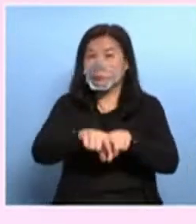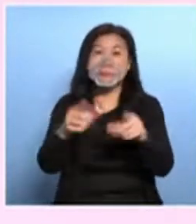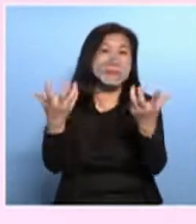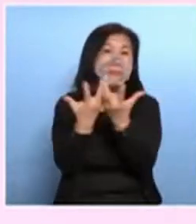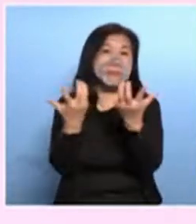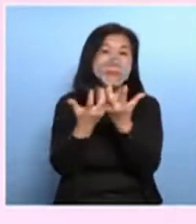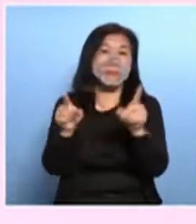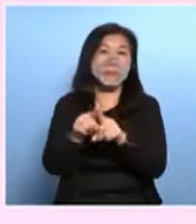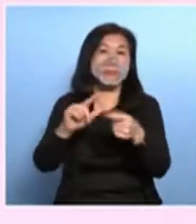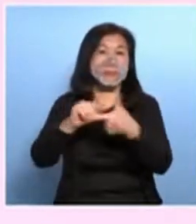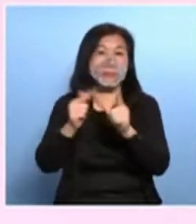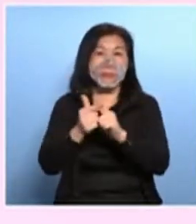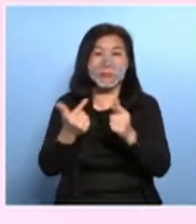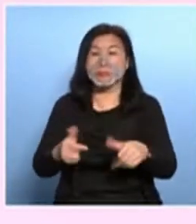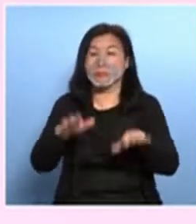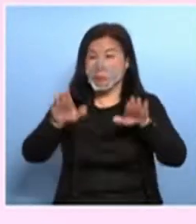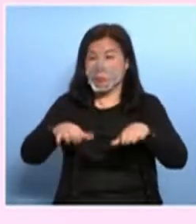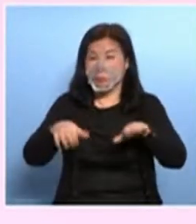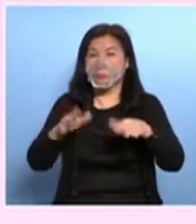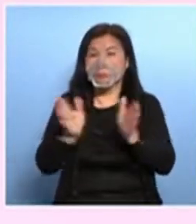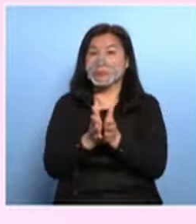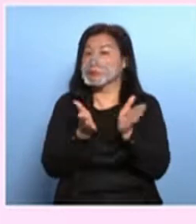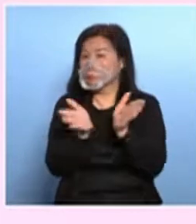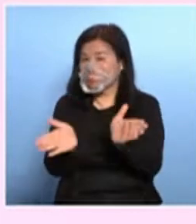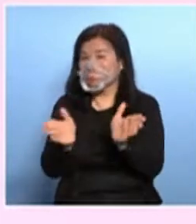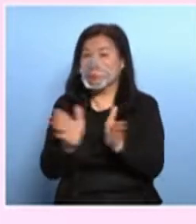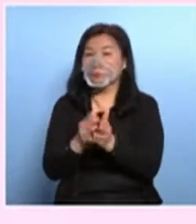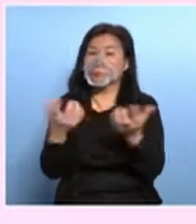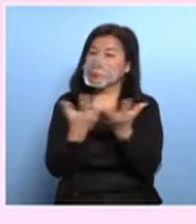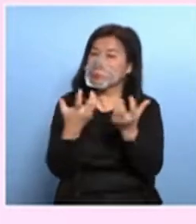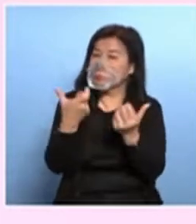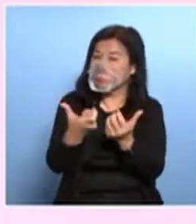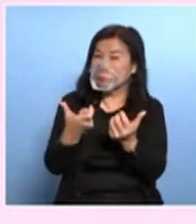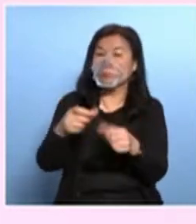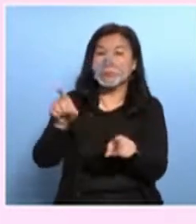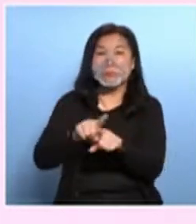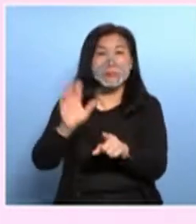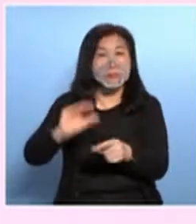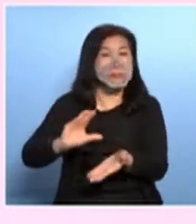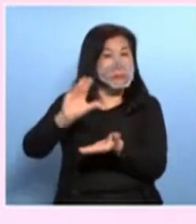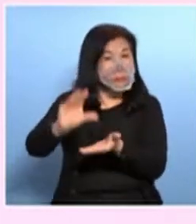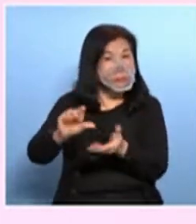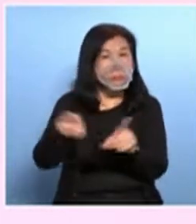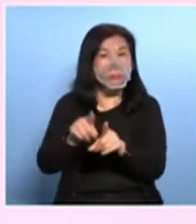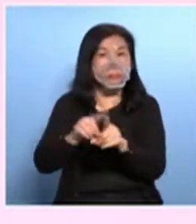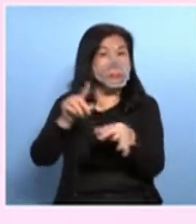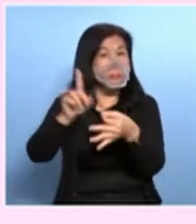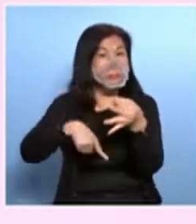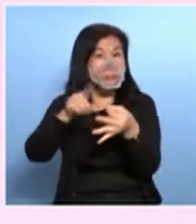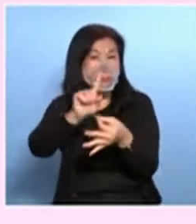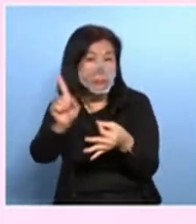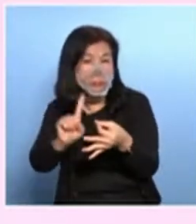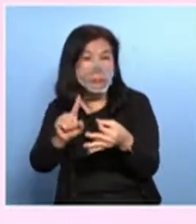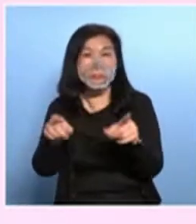to explore enhancement measures for the cross-boundary wealth management connect scheme in the Guangdong, Hong Kong, Macau GBA, such as